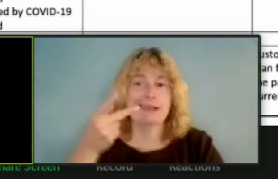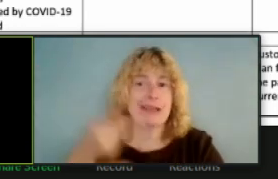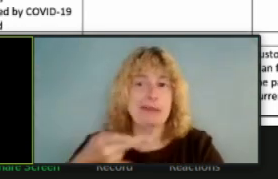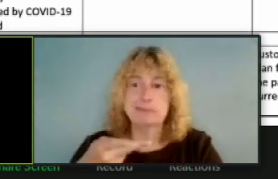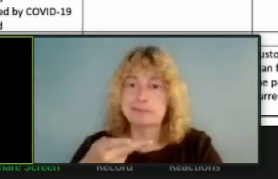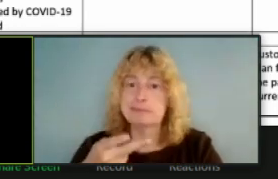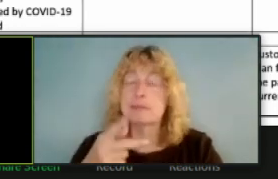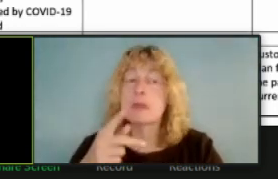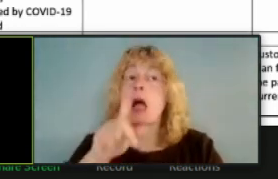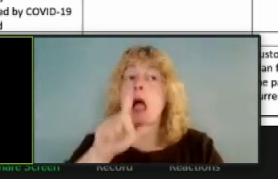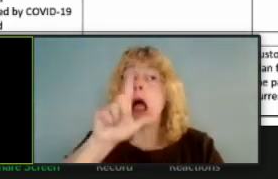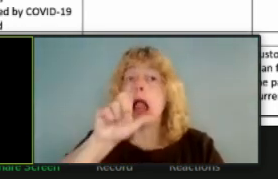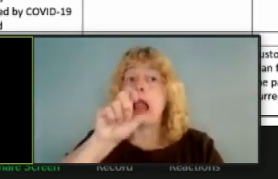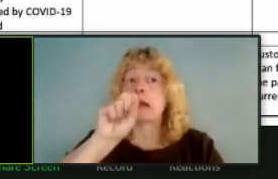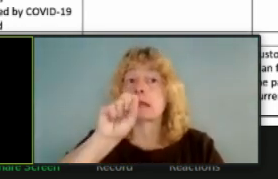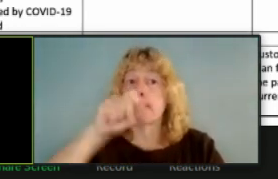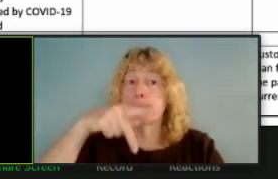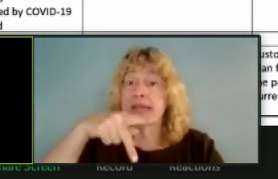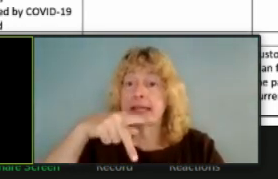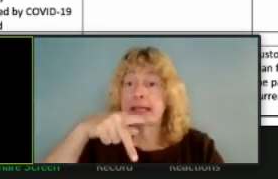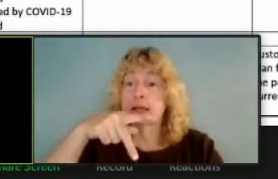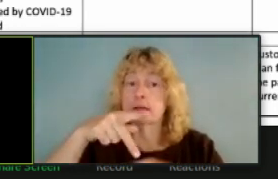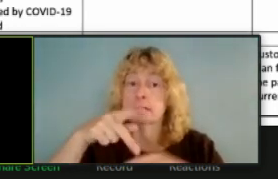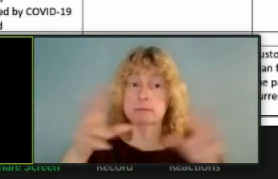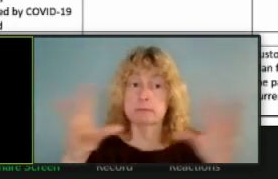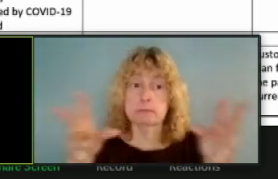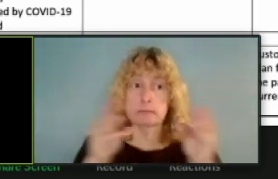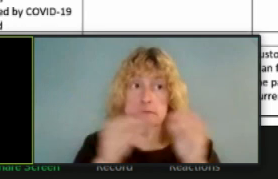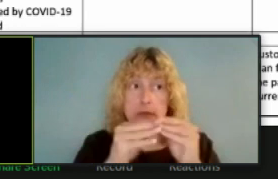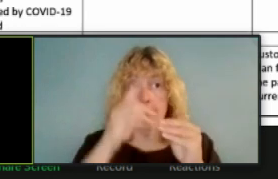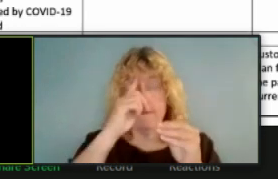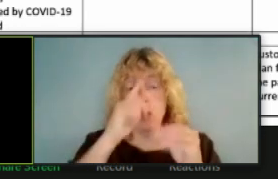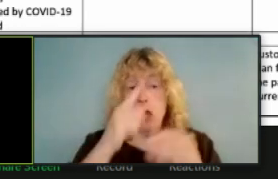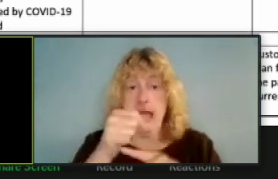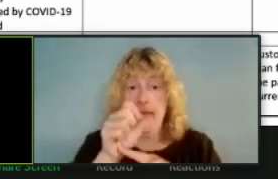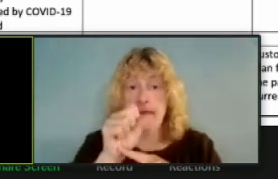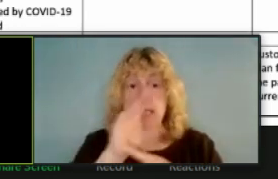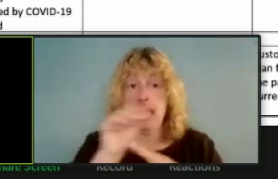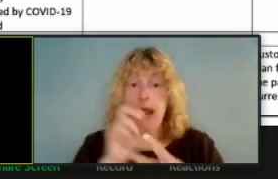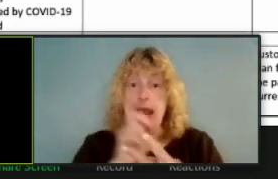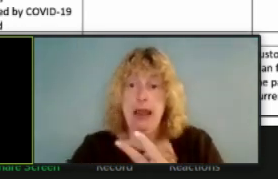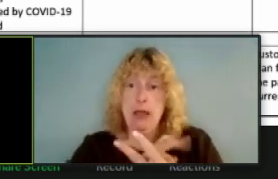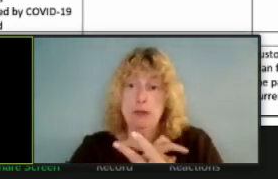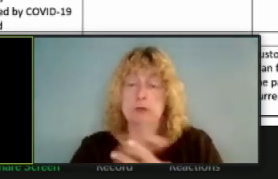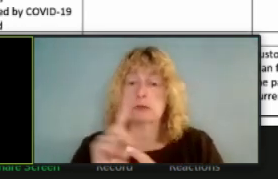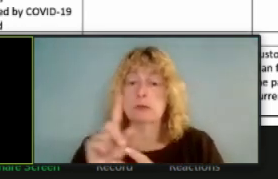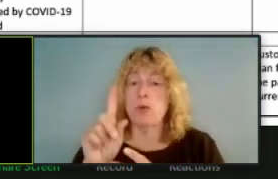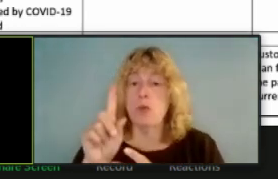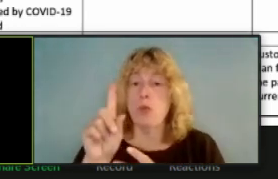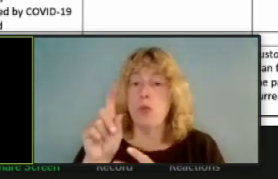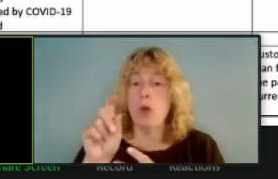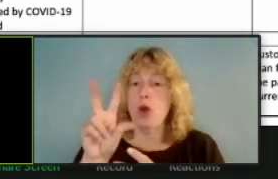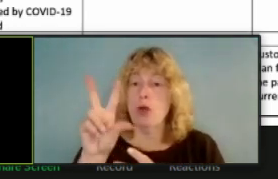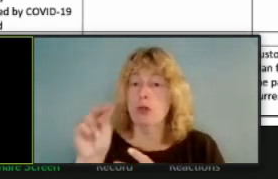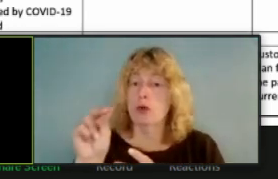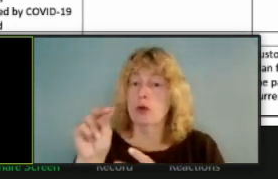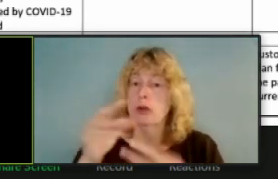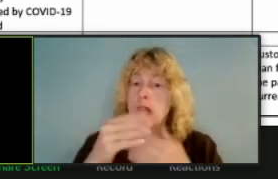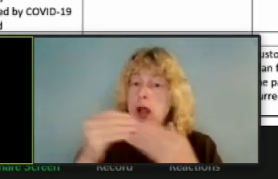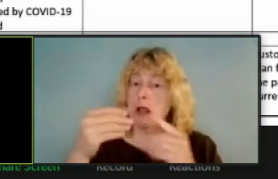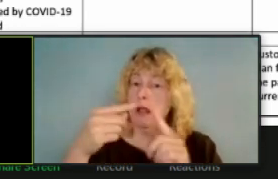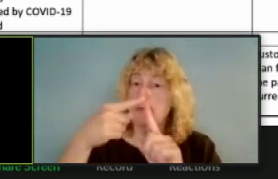amount for a combined customer gas and electric is $130. And as long as that customer pays that each